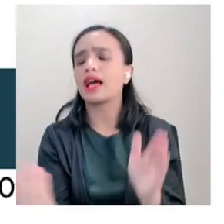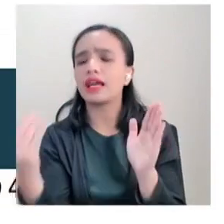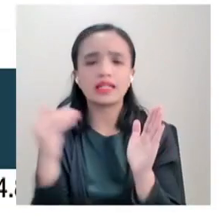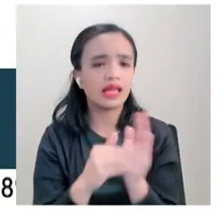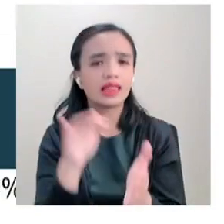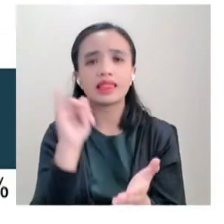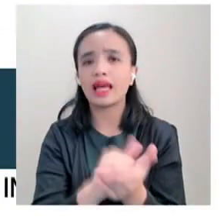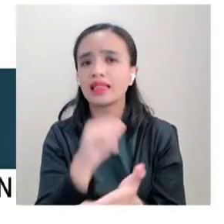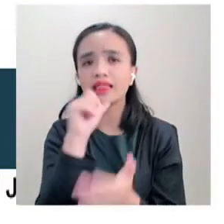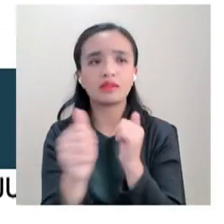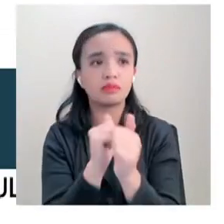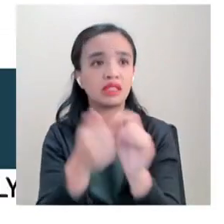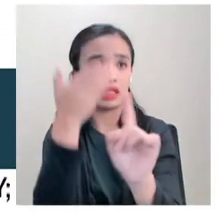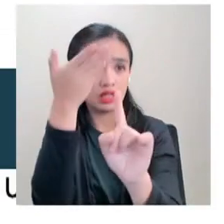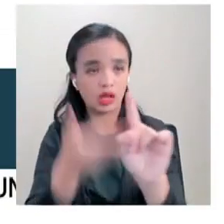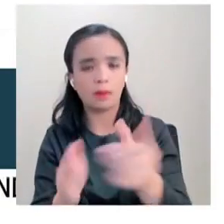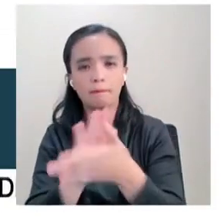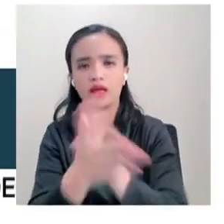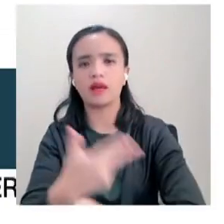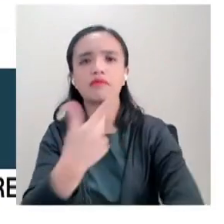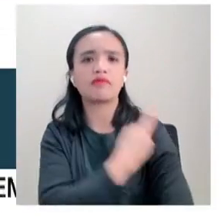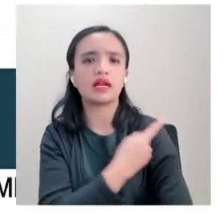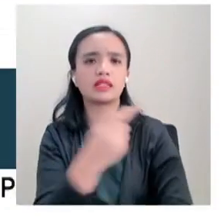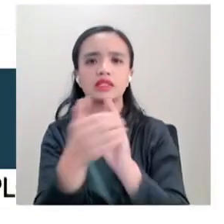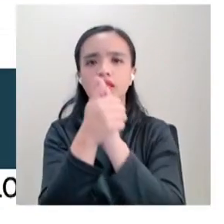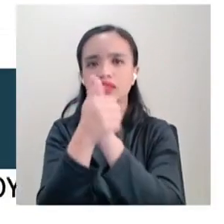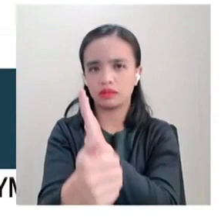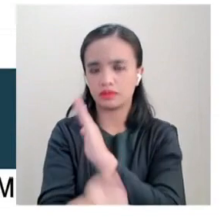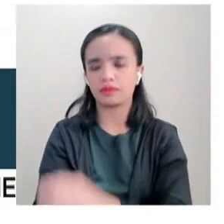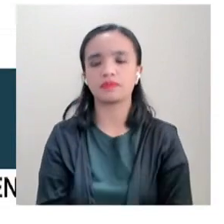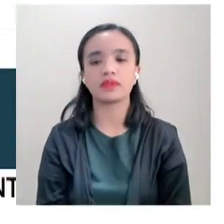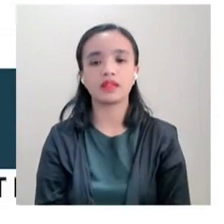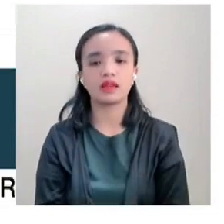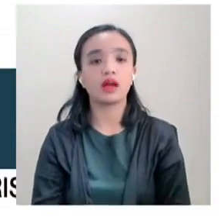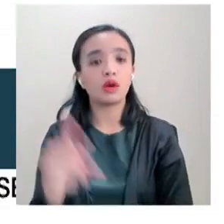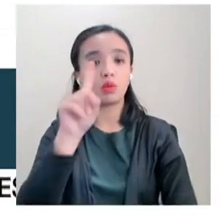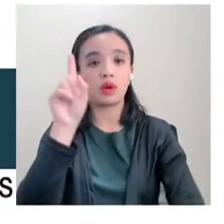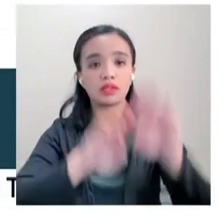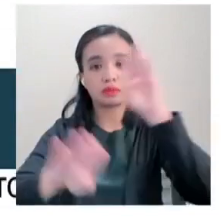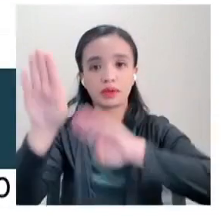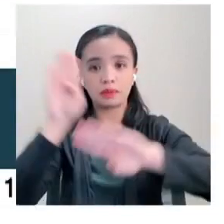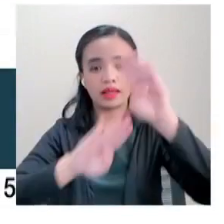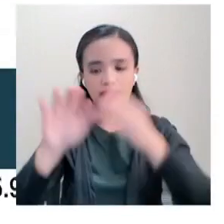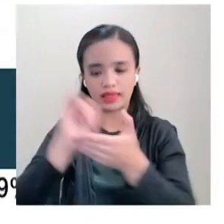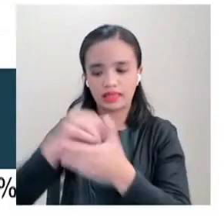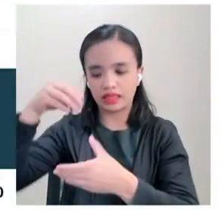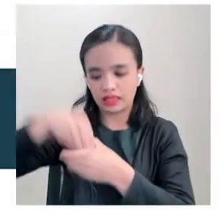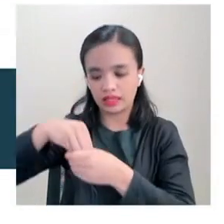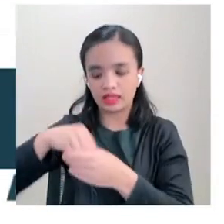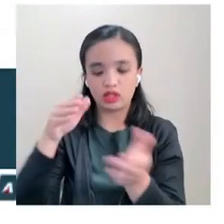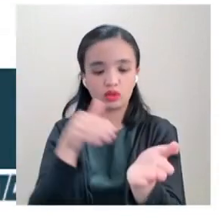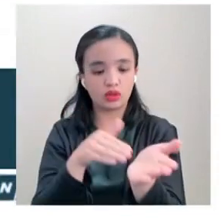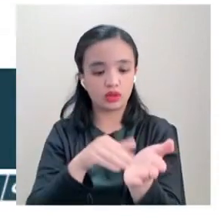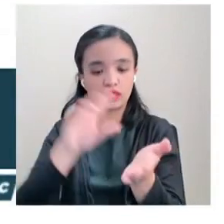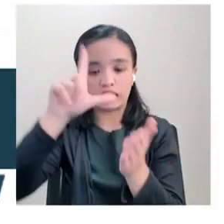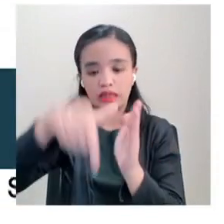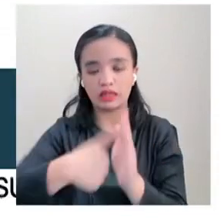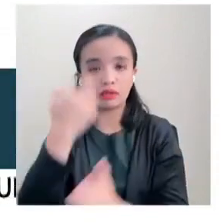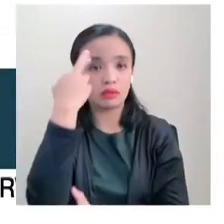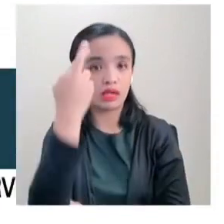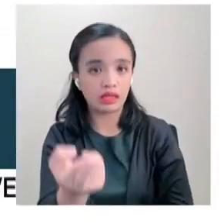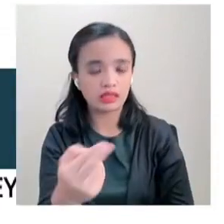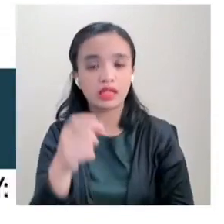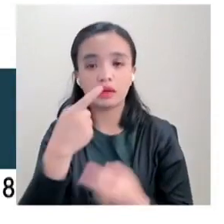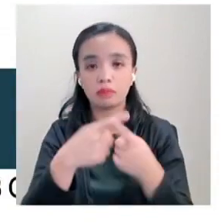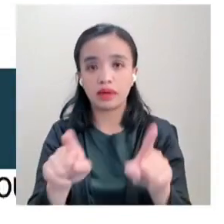make you a vaccinology expert. And the problem with that is if that's only internal, then doctors will realize that. But if you come out in